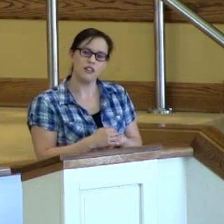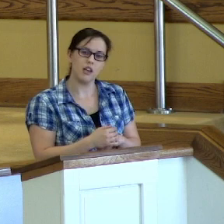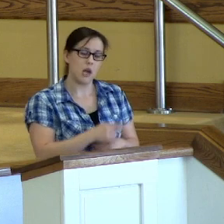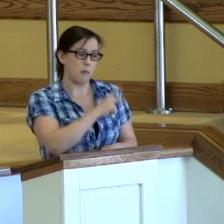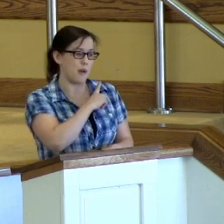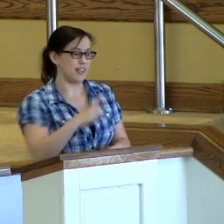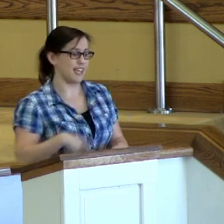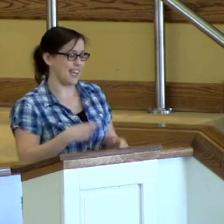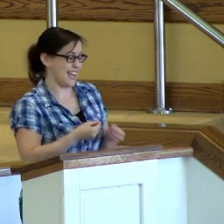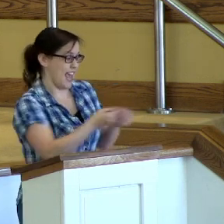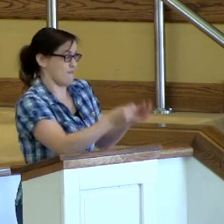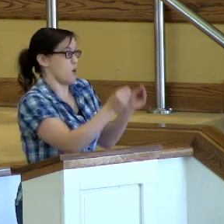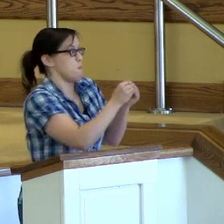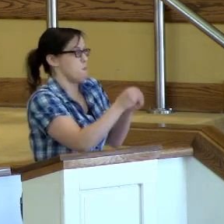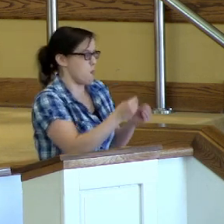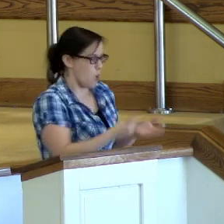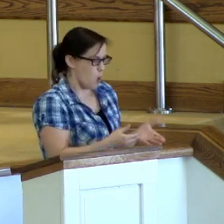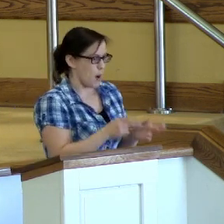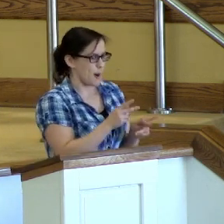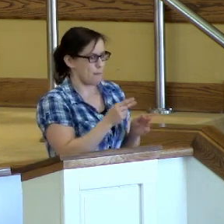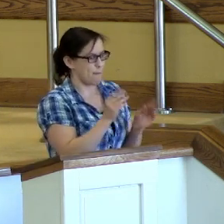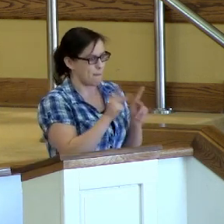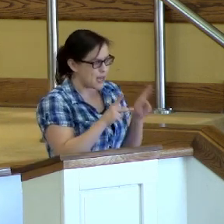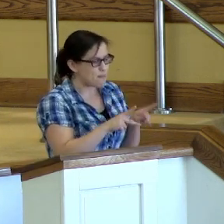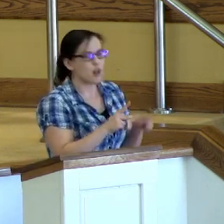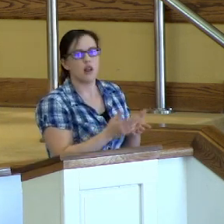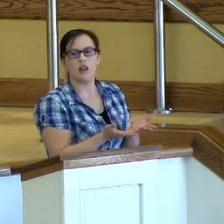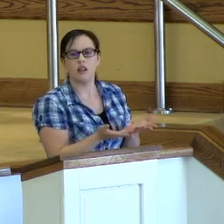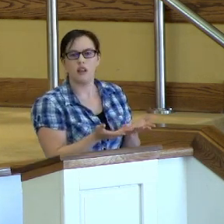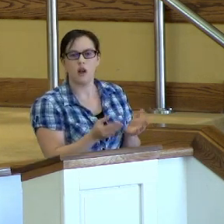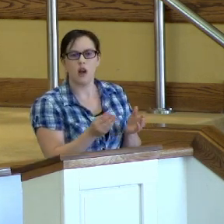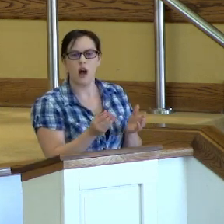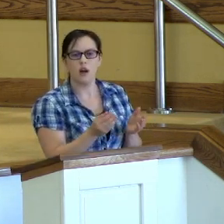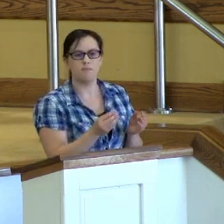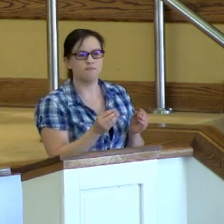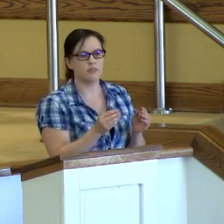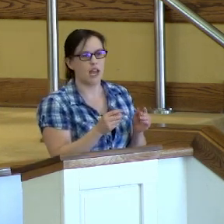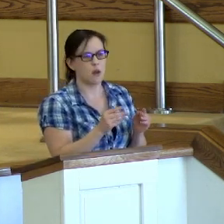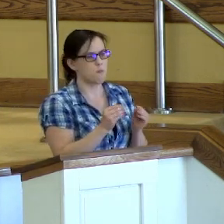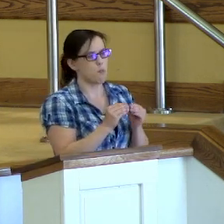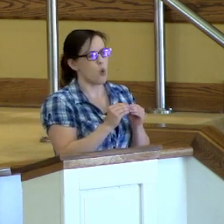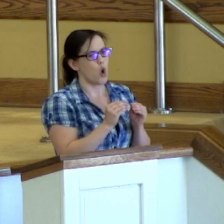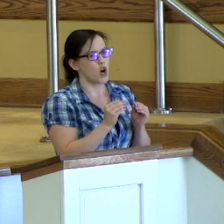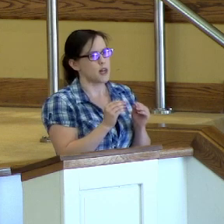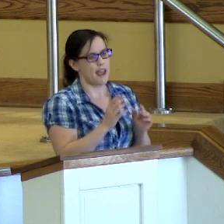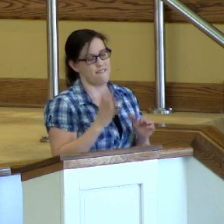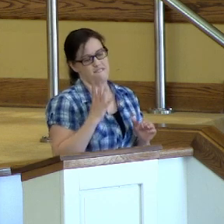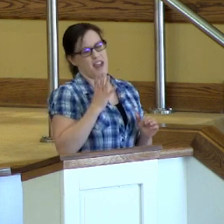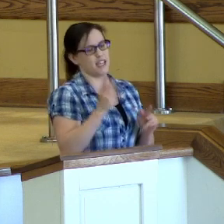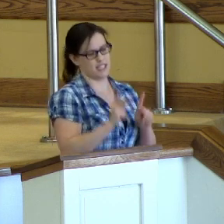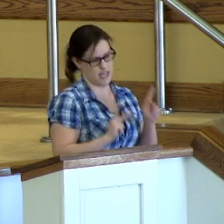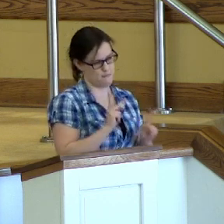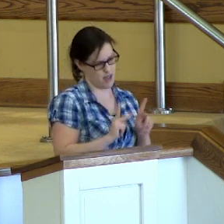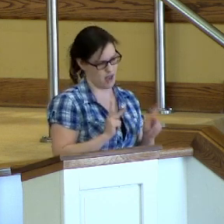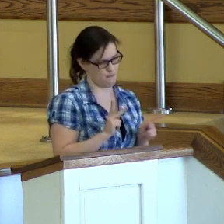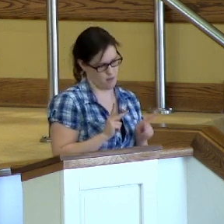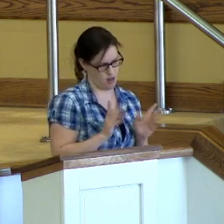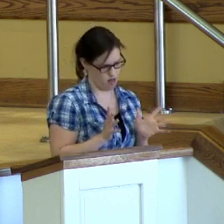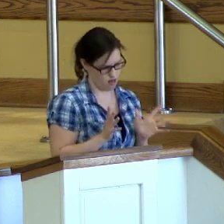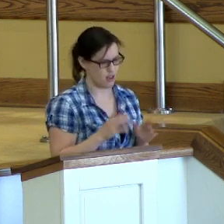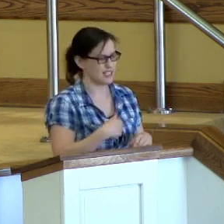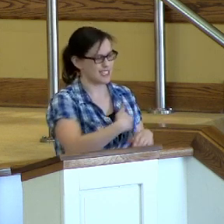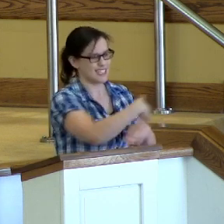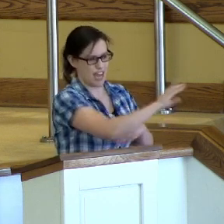princes more and more honorable than they. So he sent another level of the military or whatever, and they came to